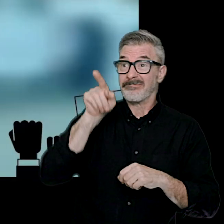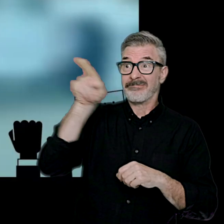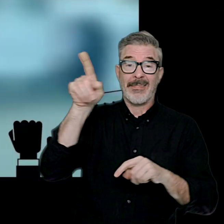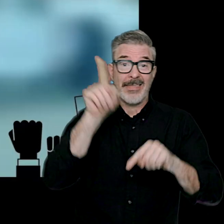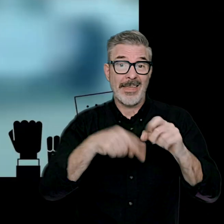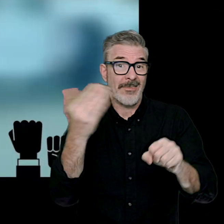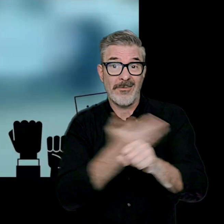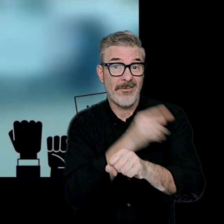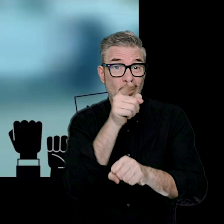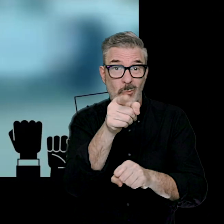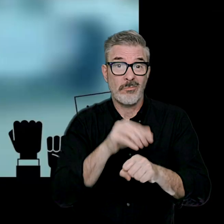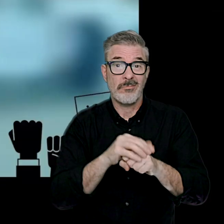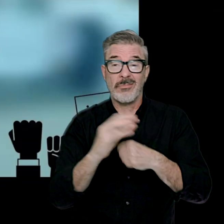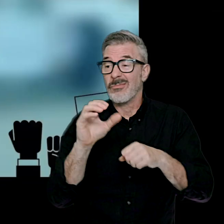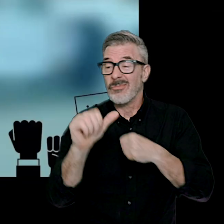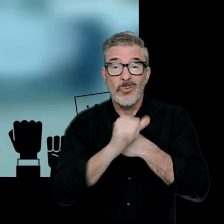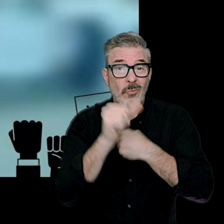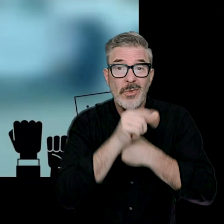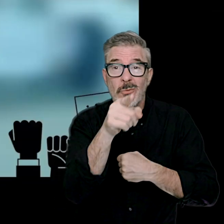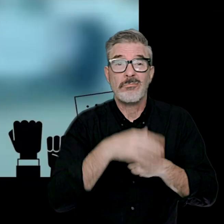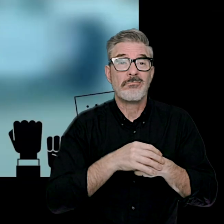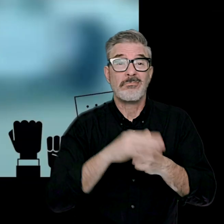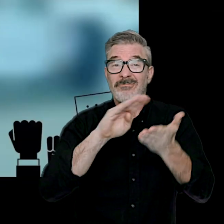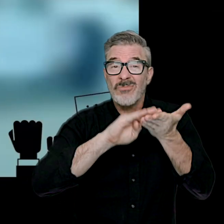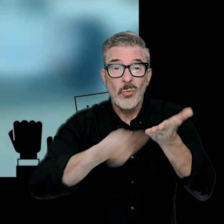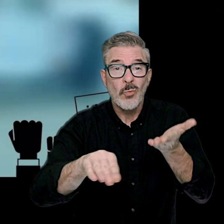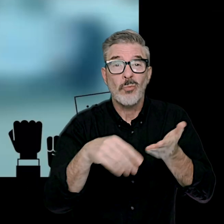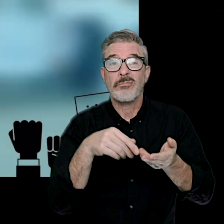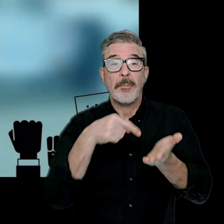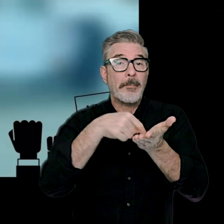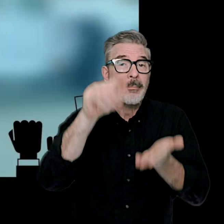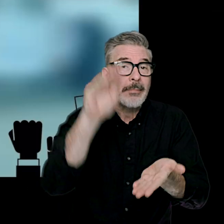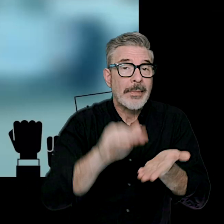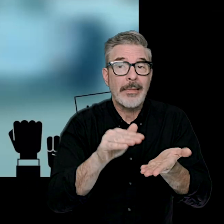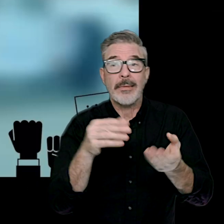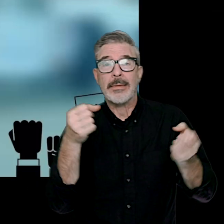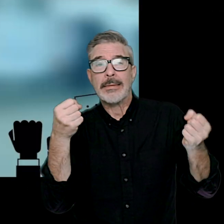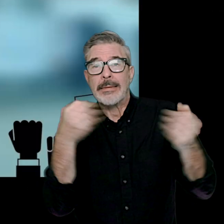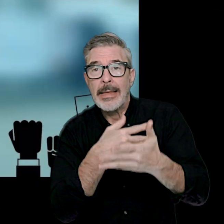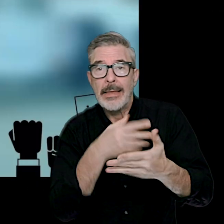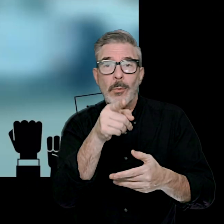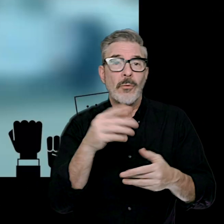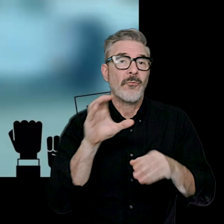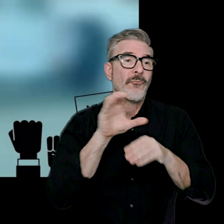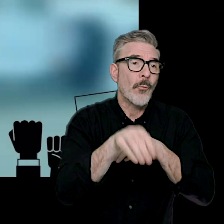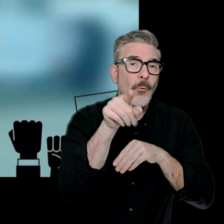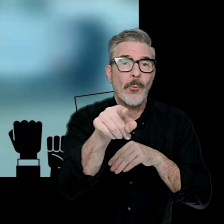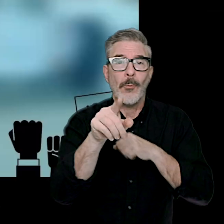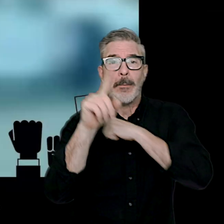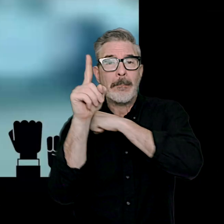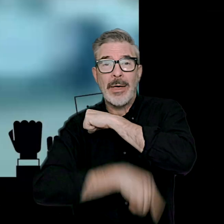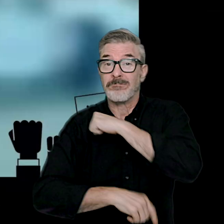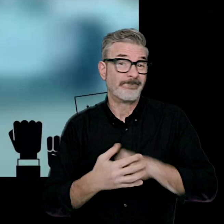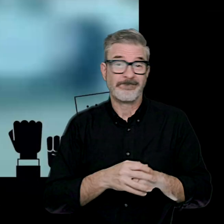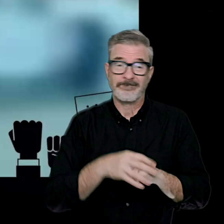can't terminate your employment, threaten you of termination, reduce your